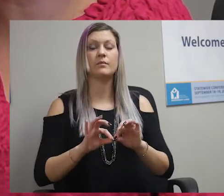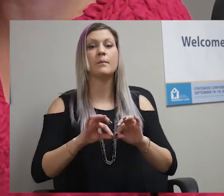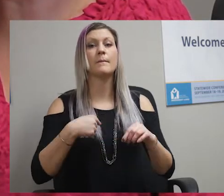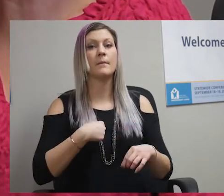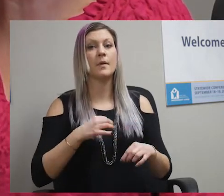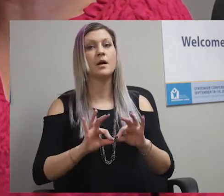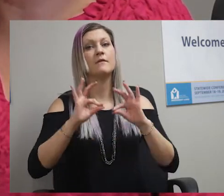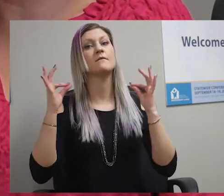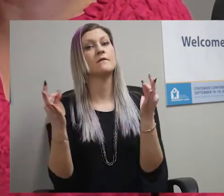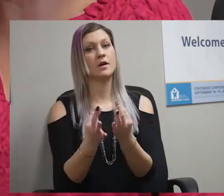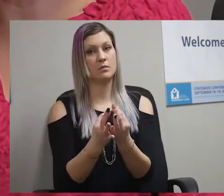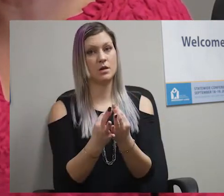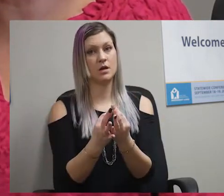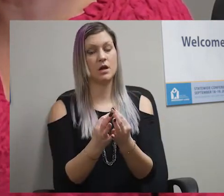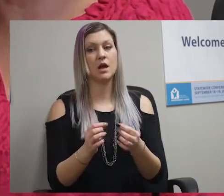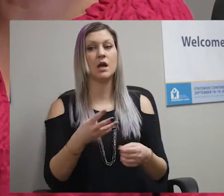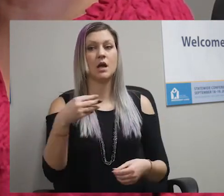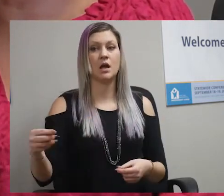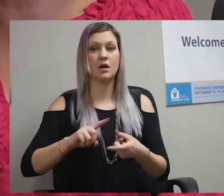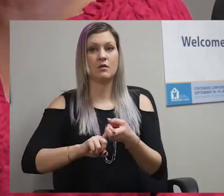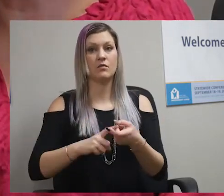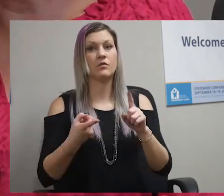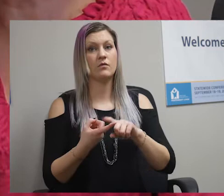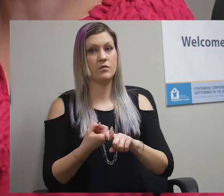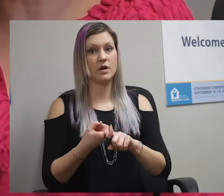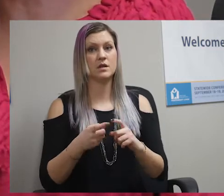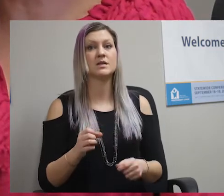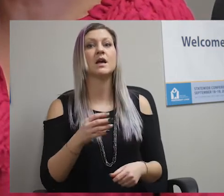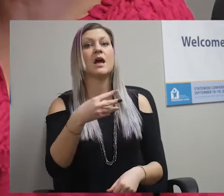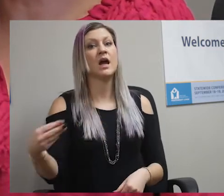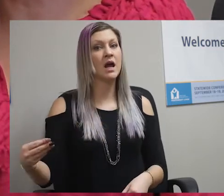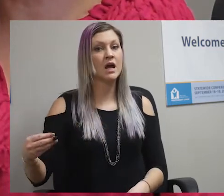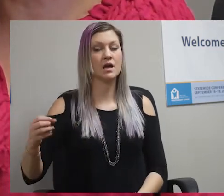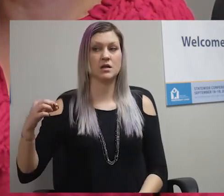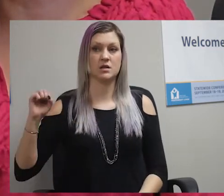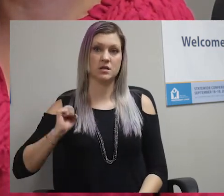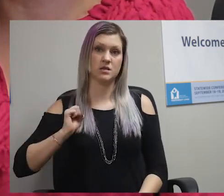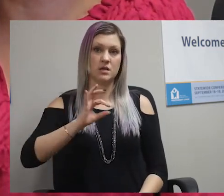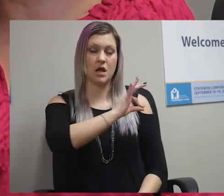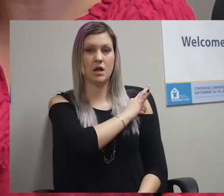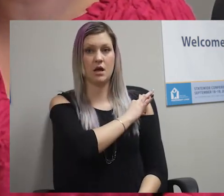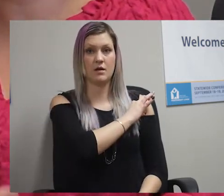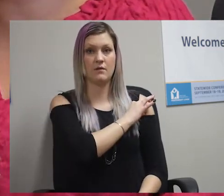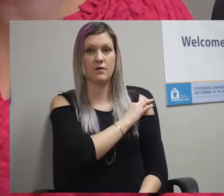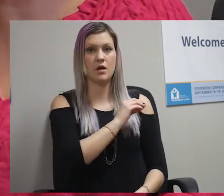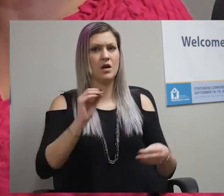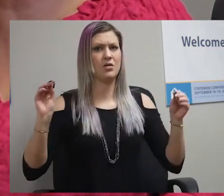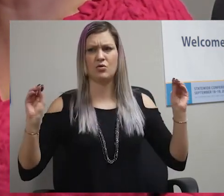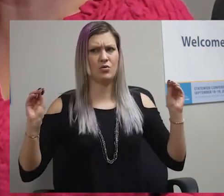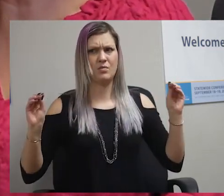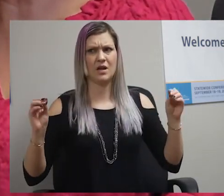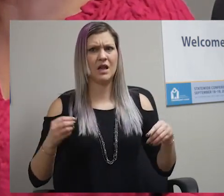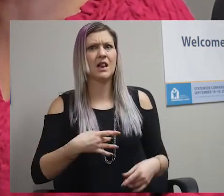network of family, friends, and formal support. Nobody likes to think about the bad things that could